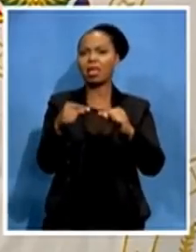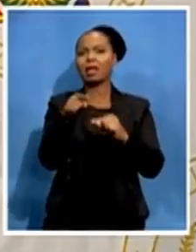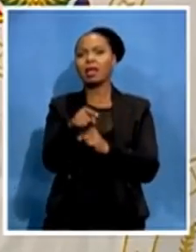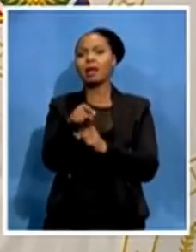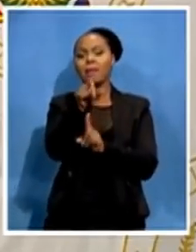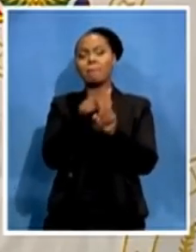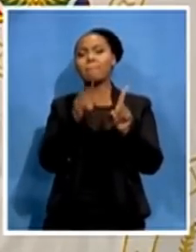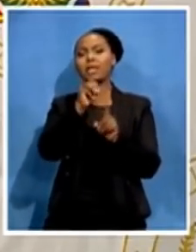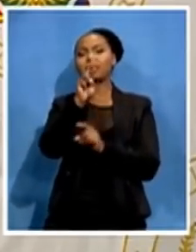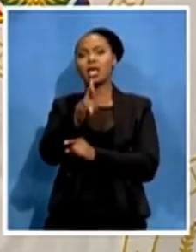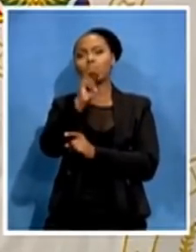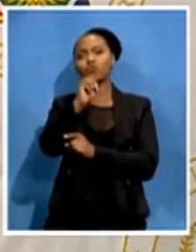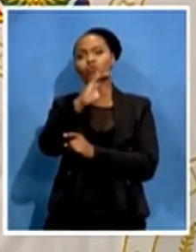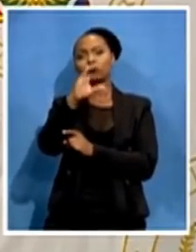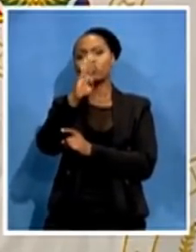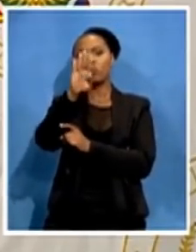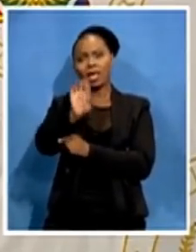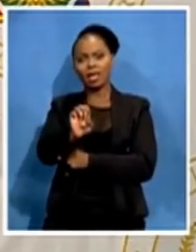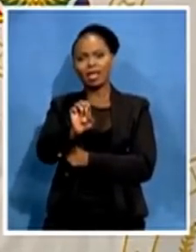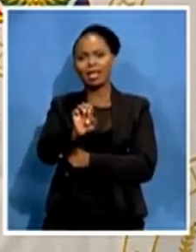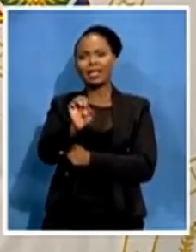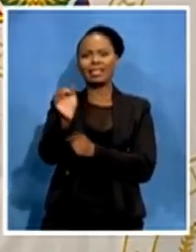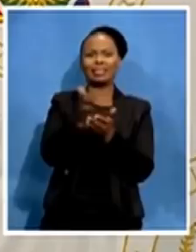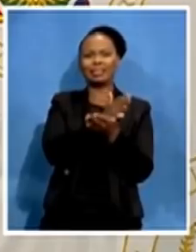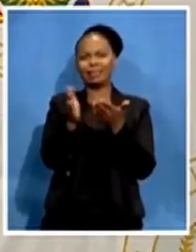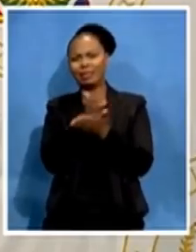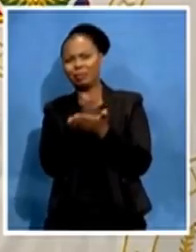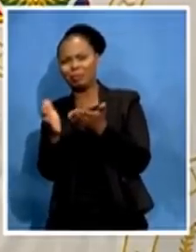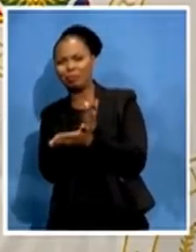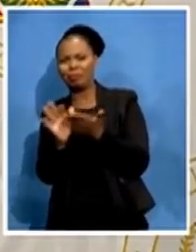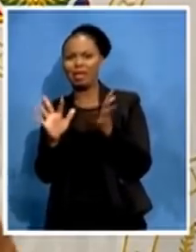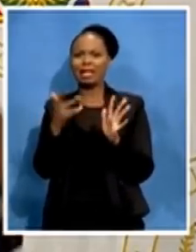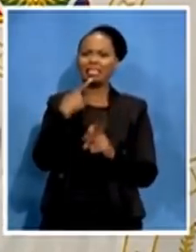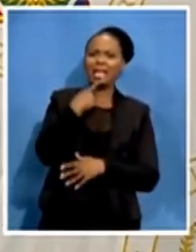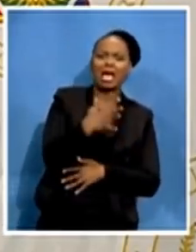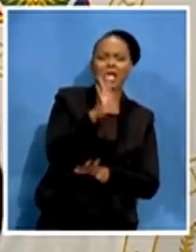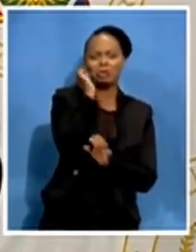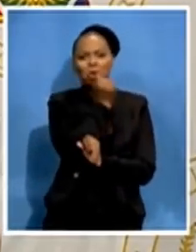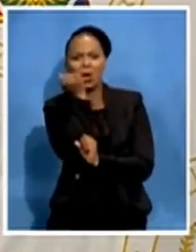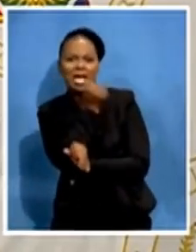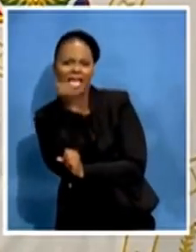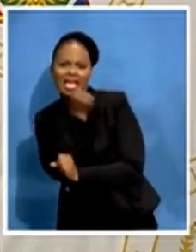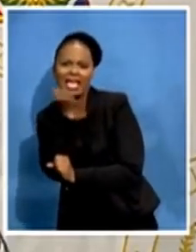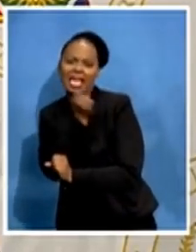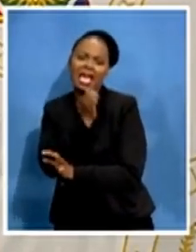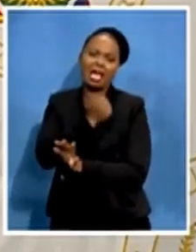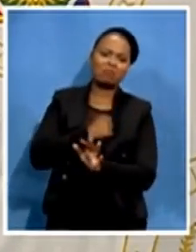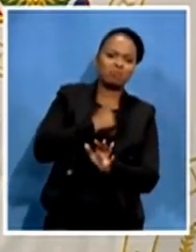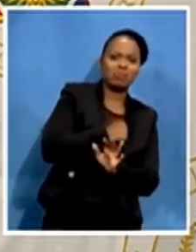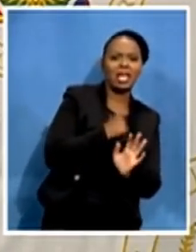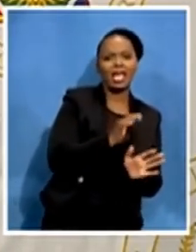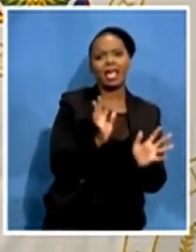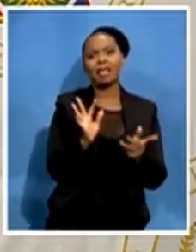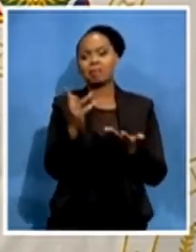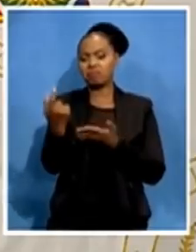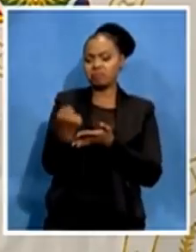a somewhat watered-down apology and amended version came up, which still amounted to a